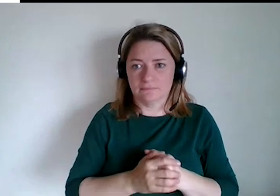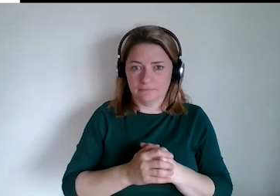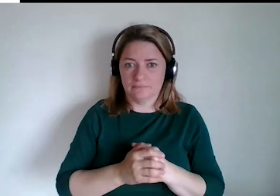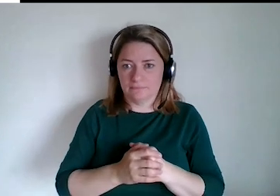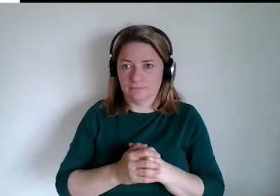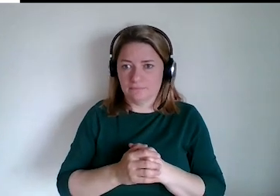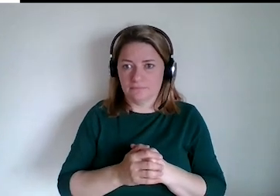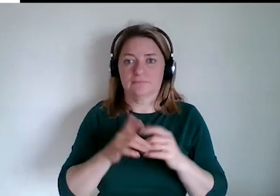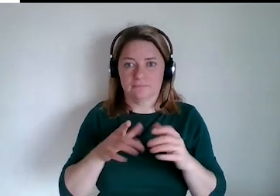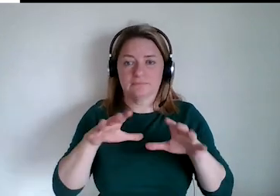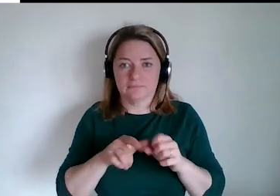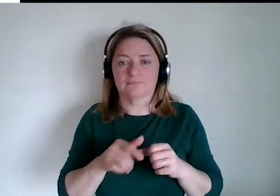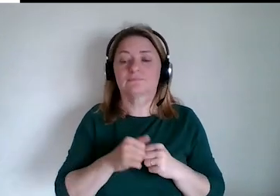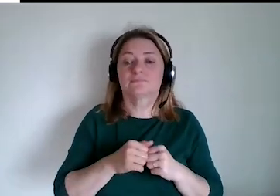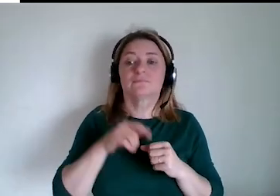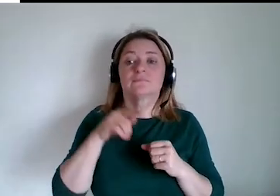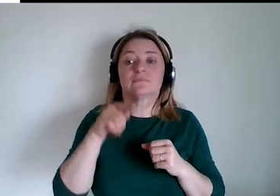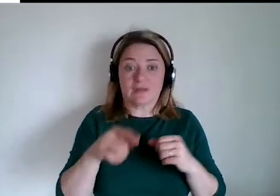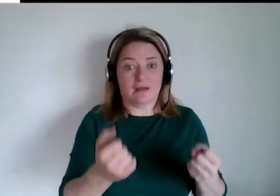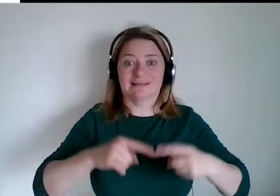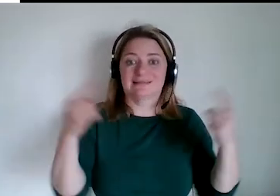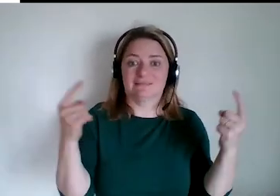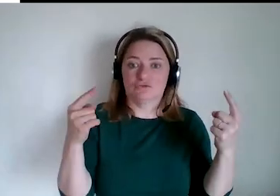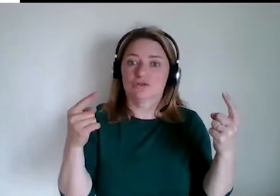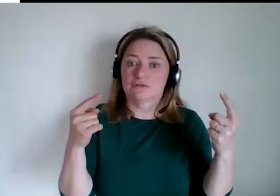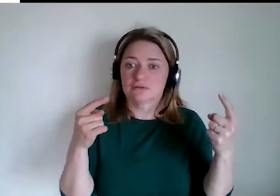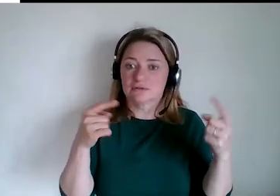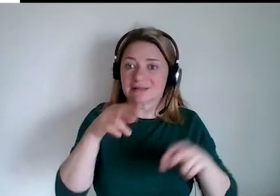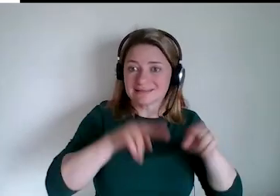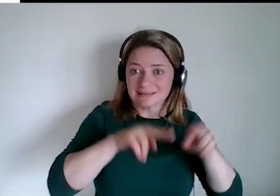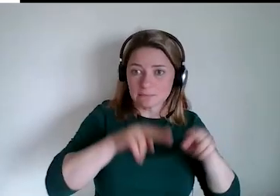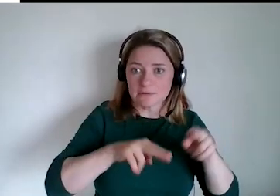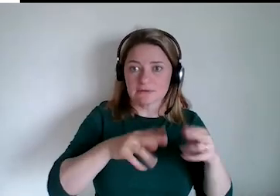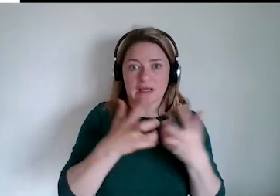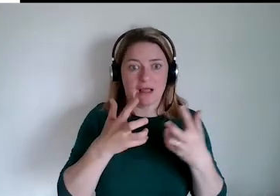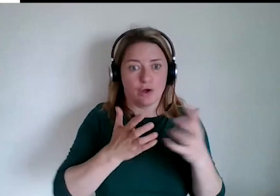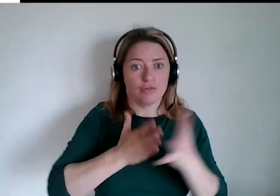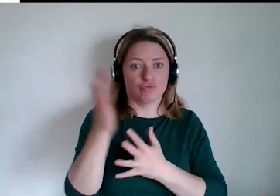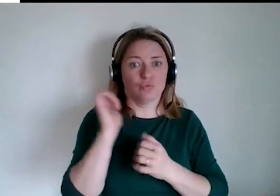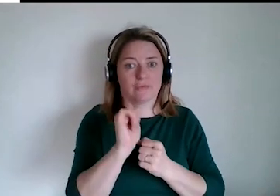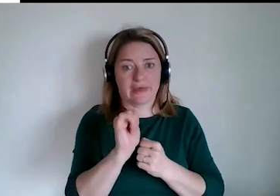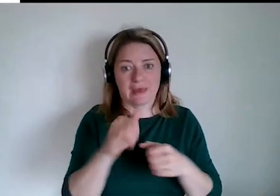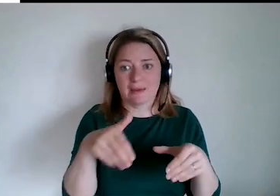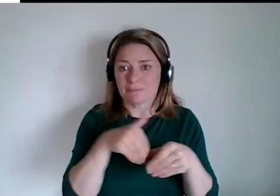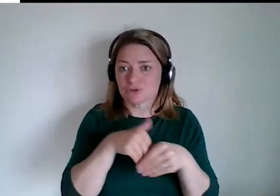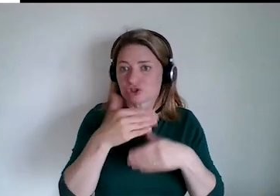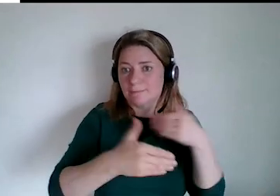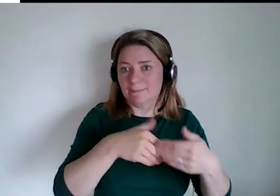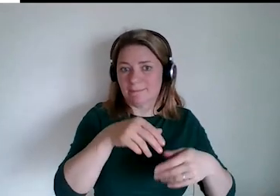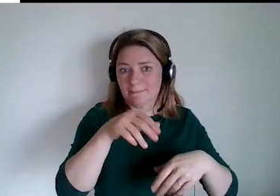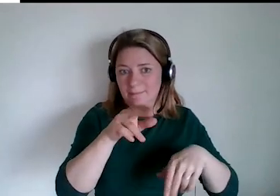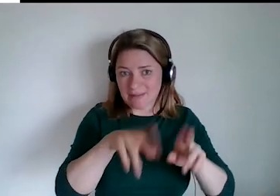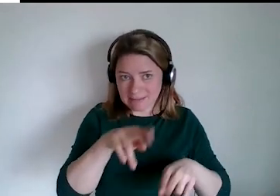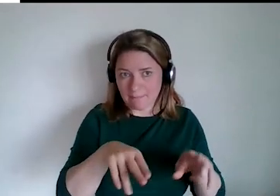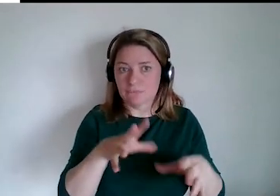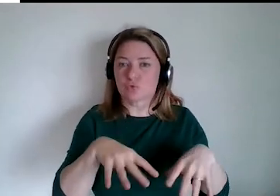is kind of the high fidelity clinical simulation exam psychiatrists take as the final part of their membership exam. So you start